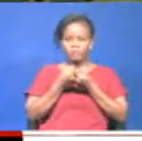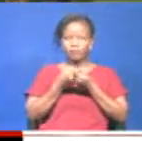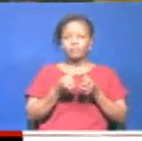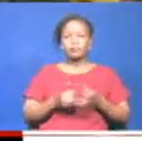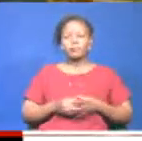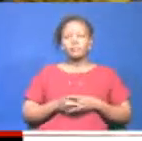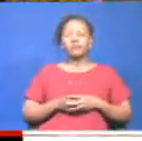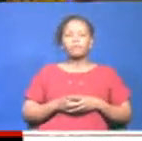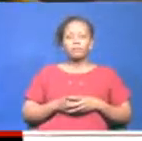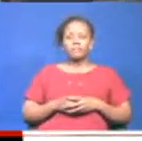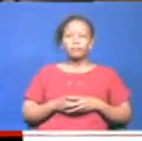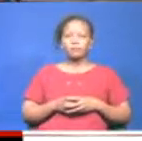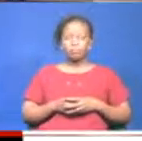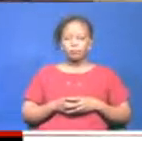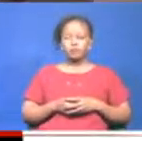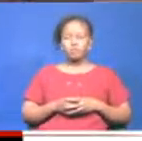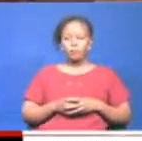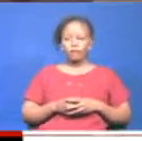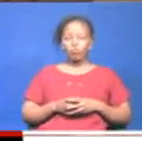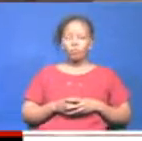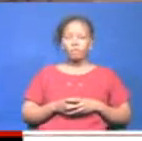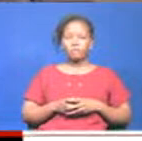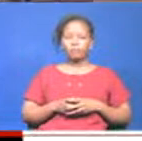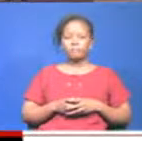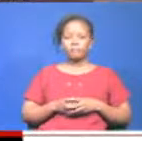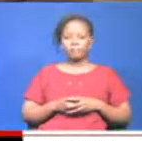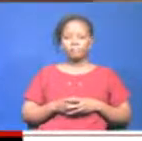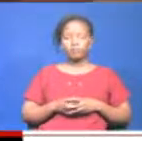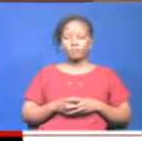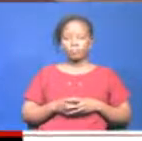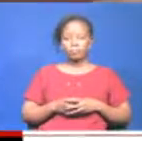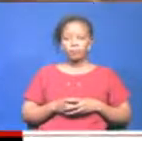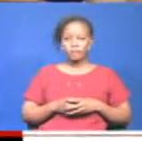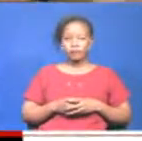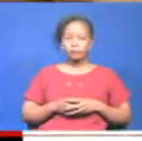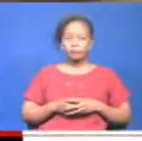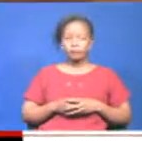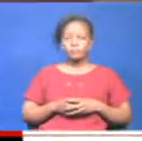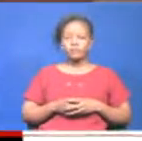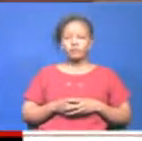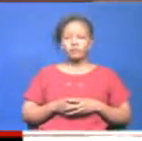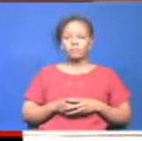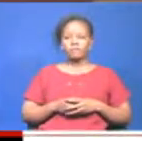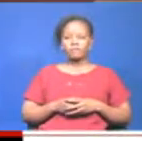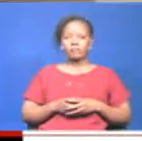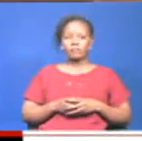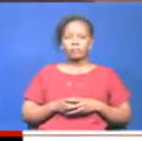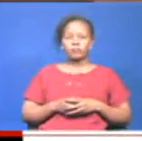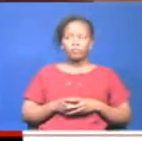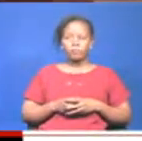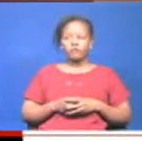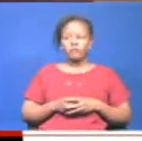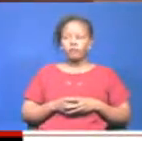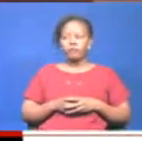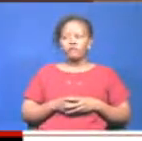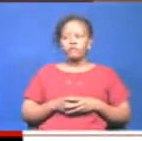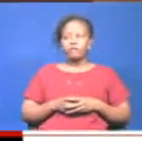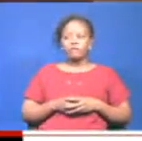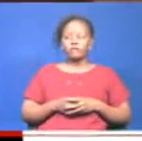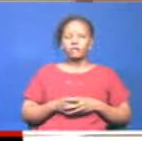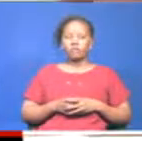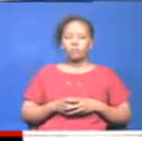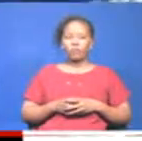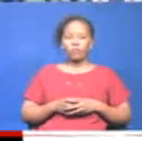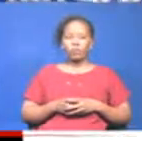title missing from her collection, Simpson takes the silver and Semenya out dips Laura Muir on